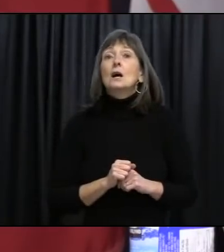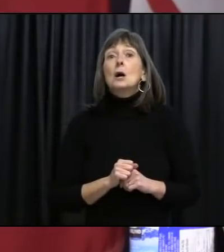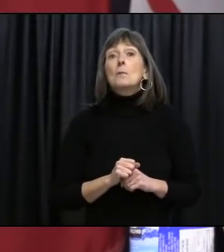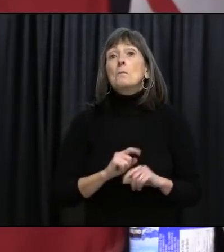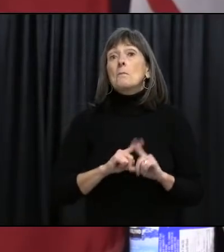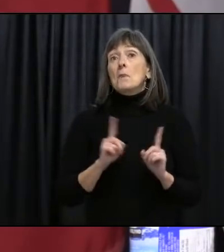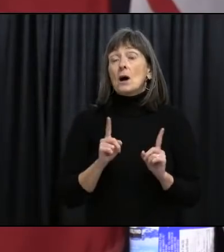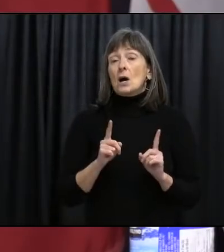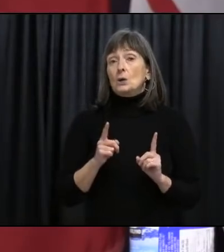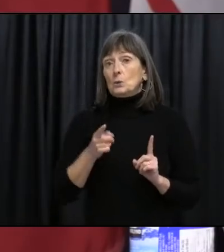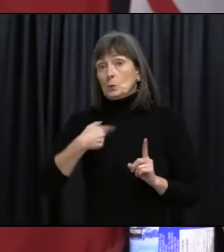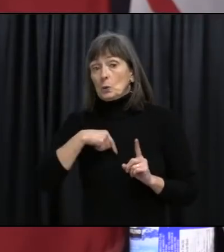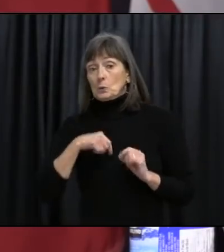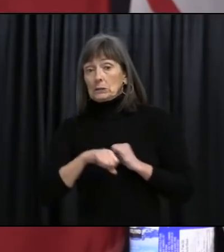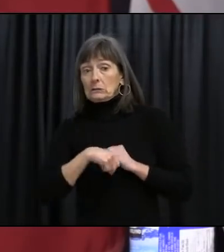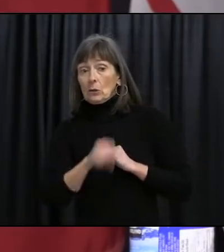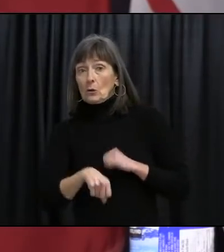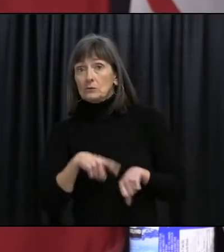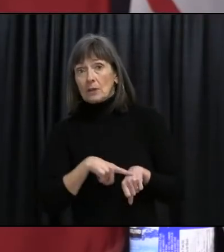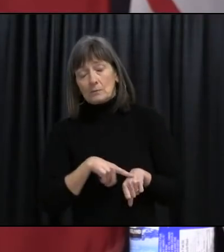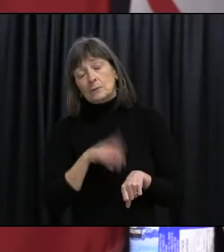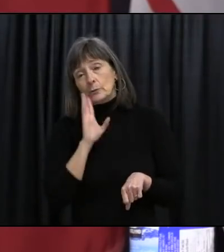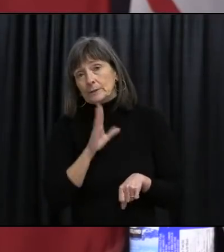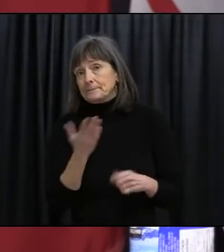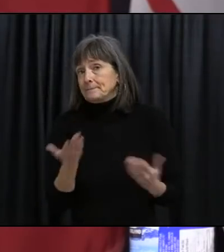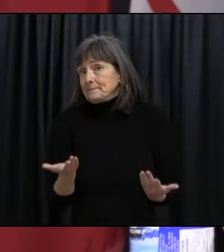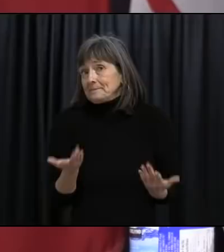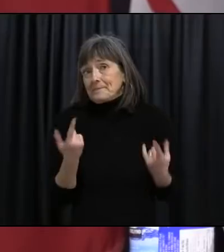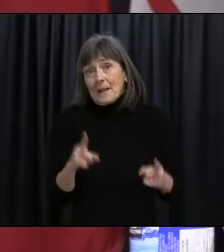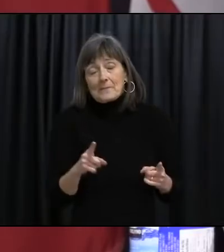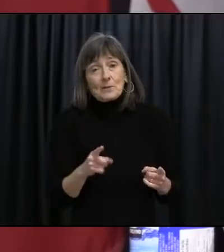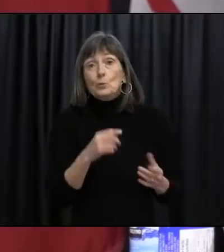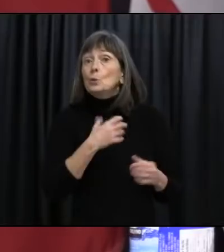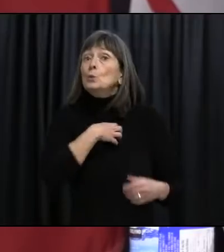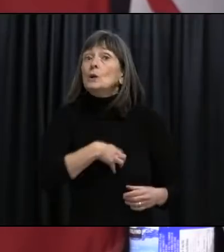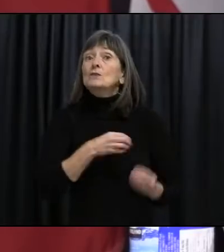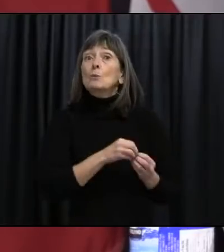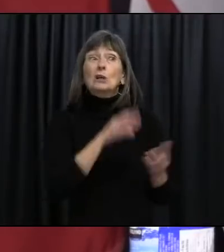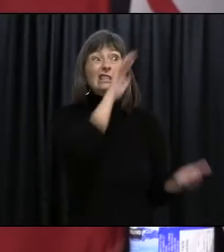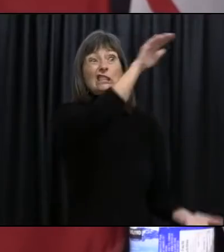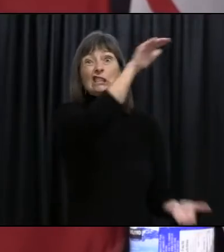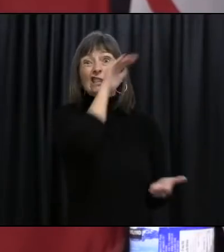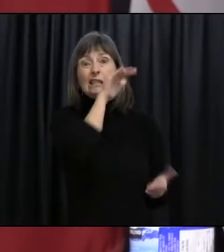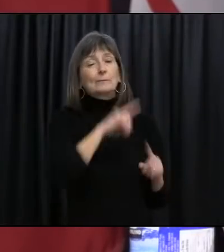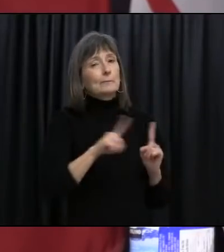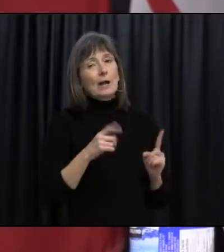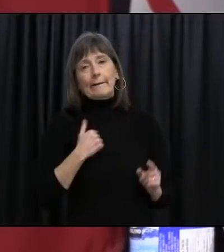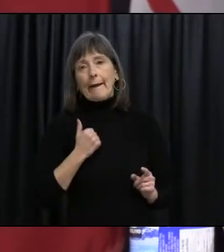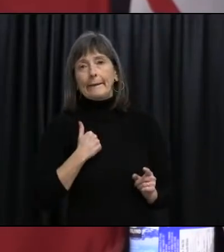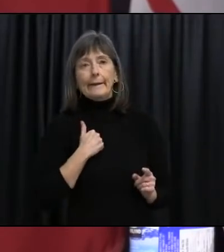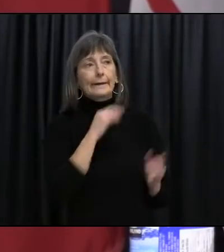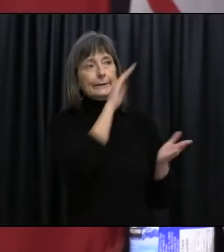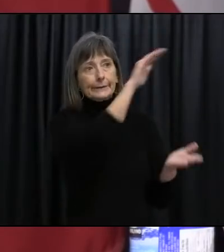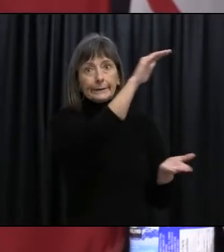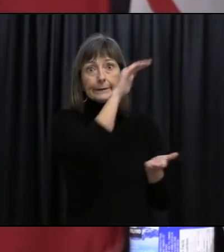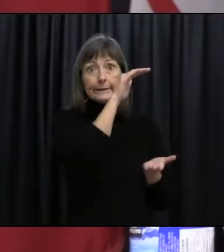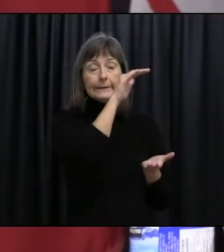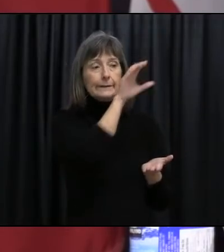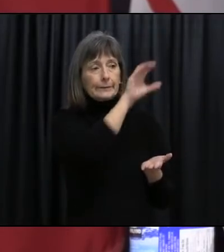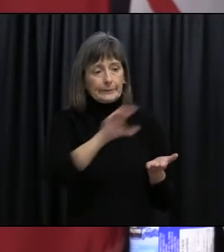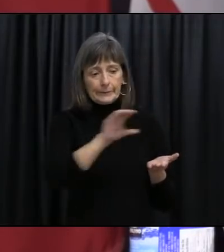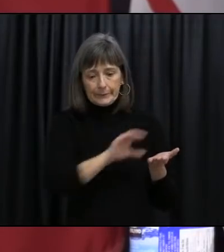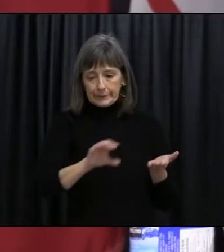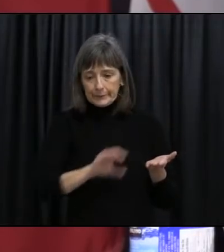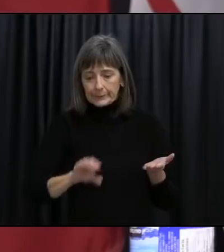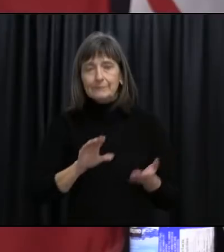want. But that is the way the vaccine is allocated, and that is Canada's supply and our share of it. So